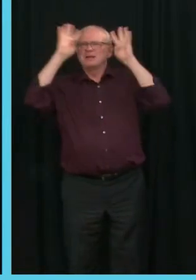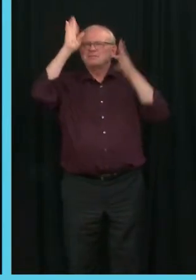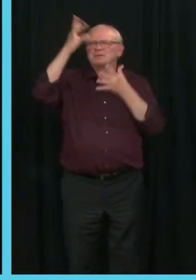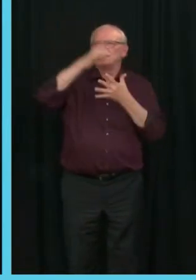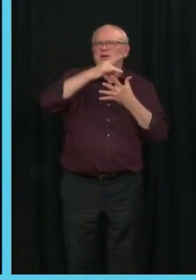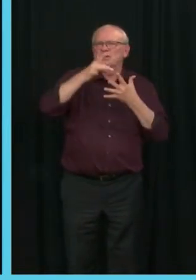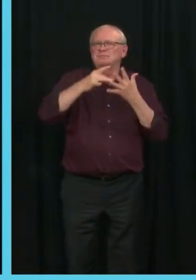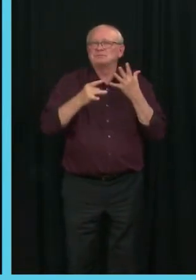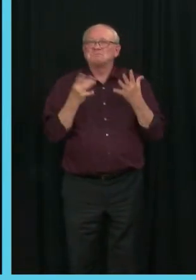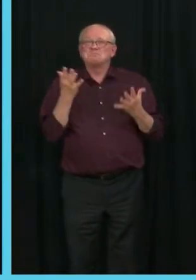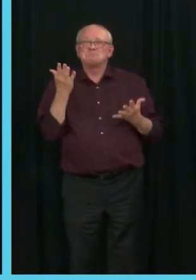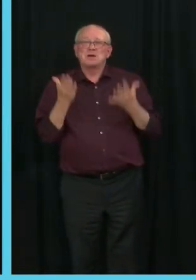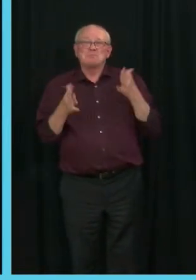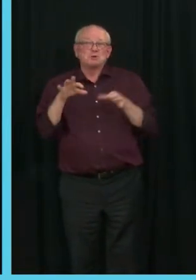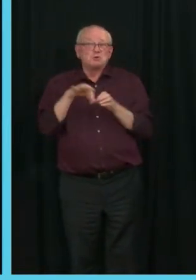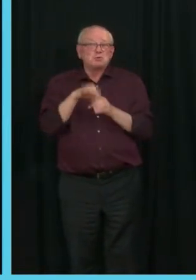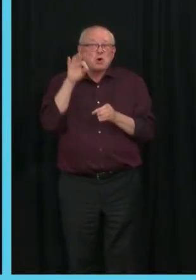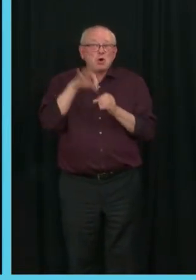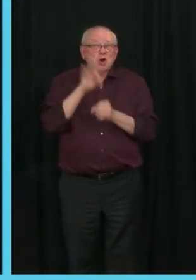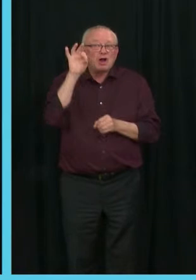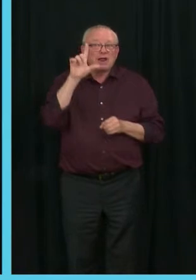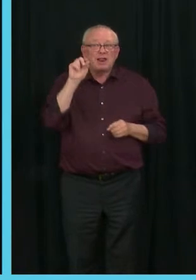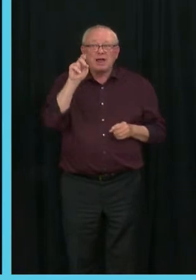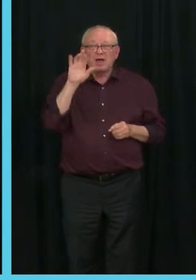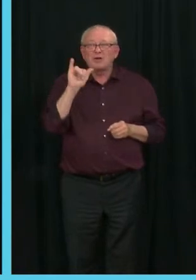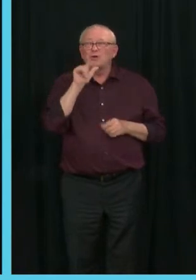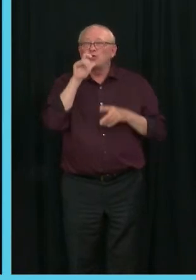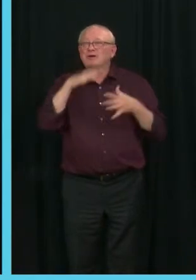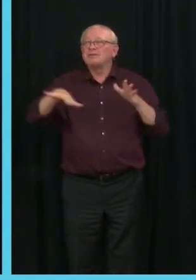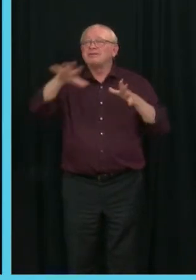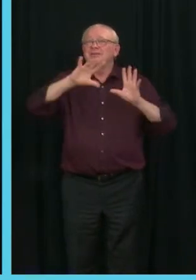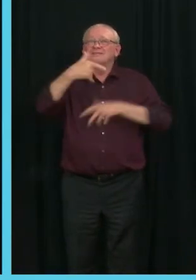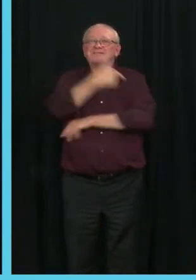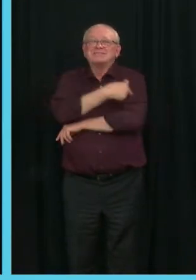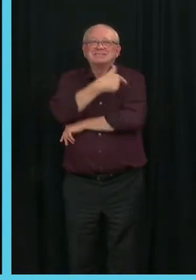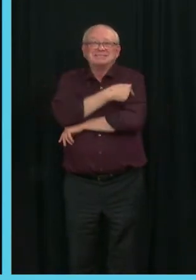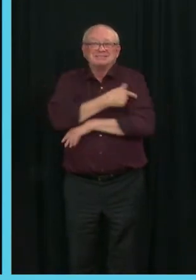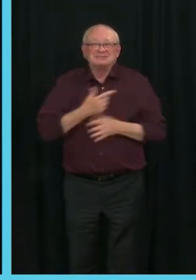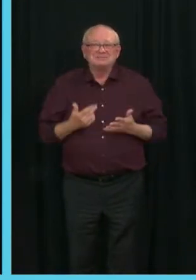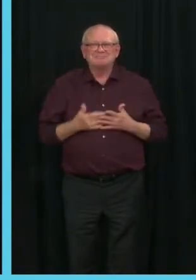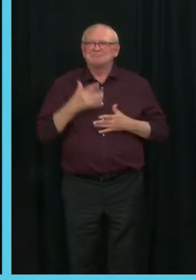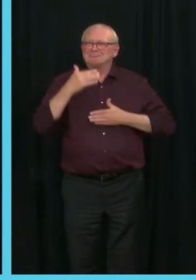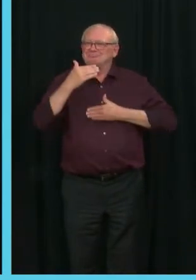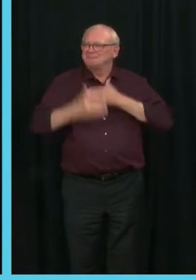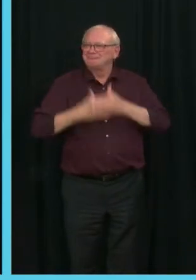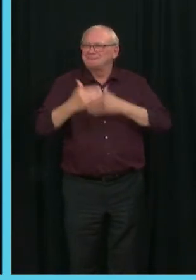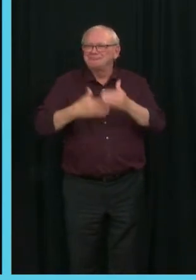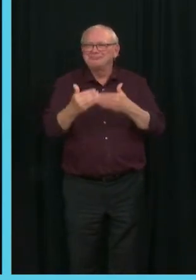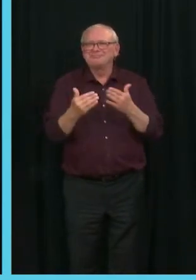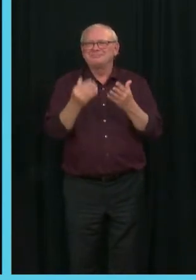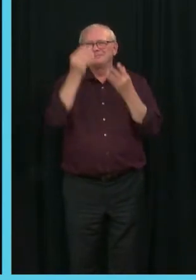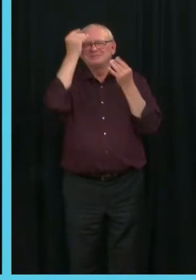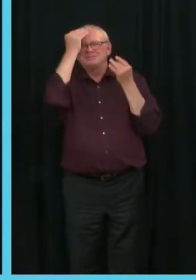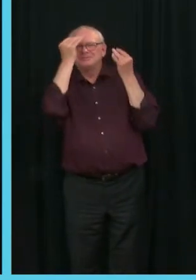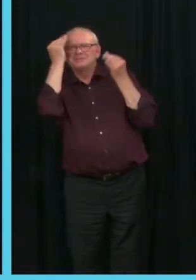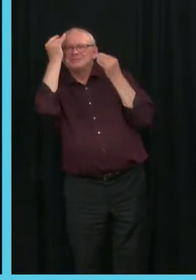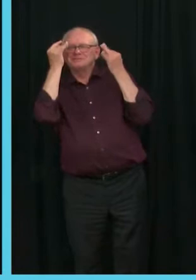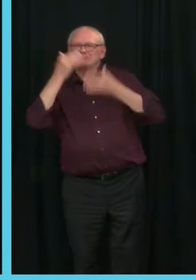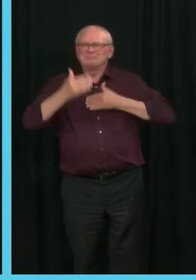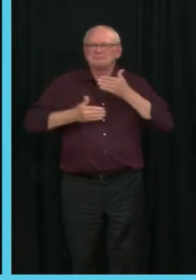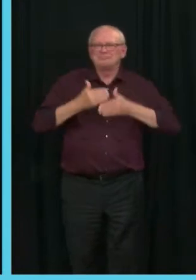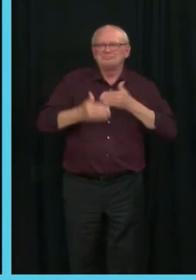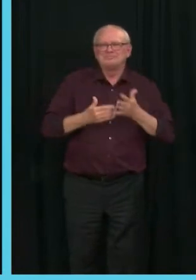lottery for people getting vaccinated, and work is ongoing. With that, there's a lot of